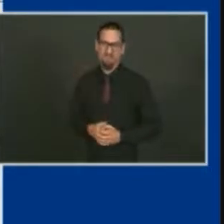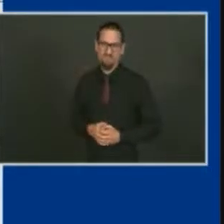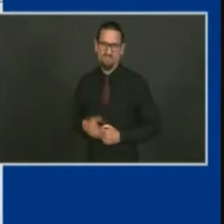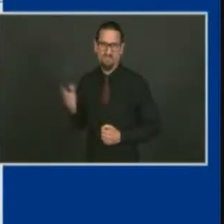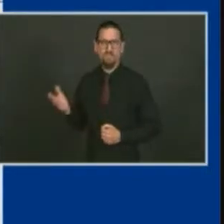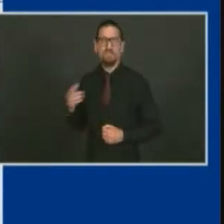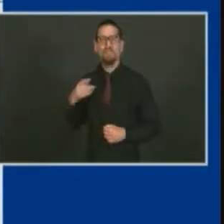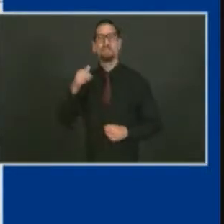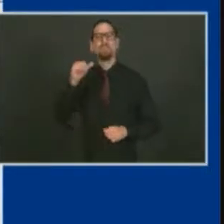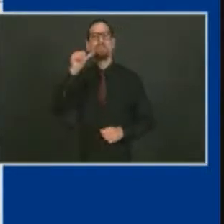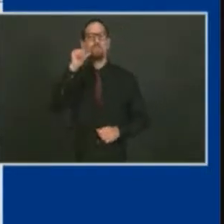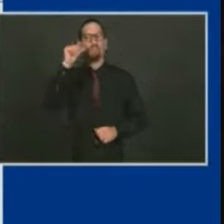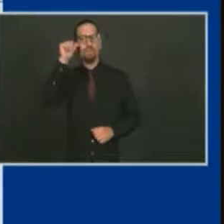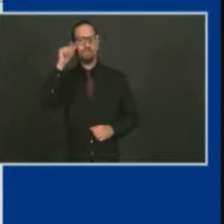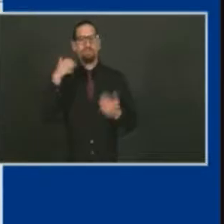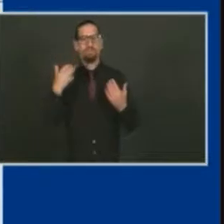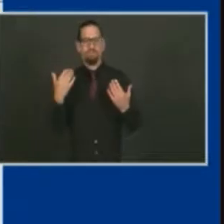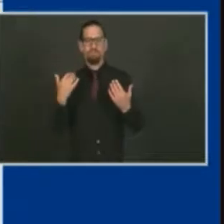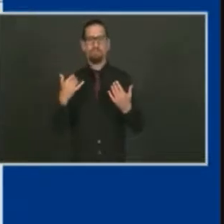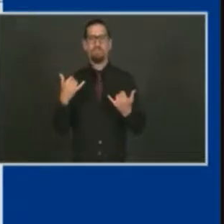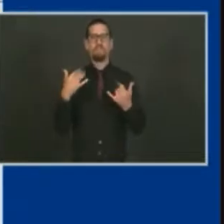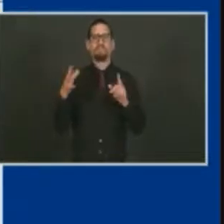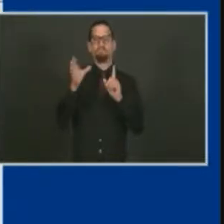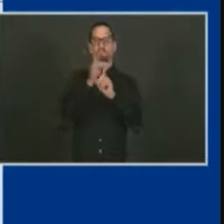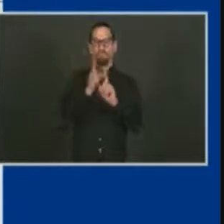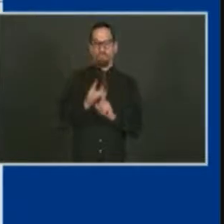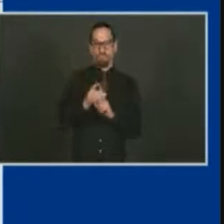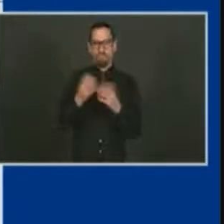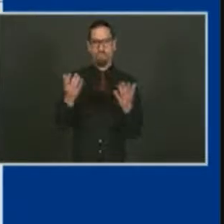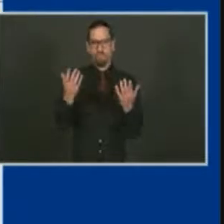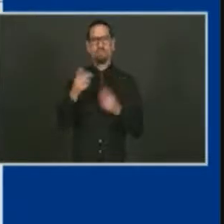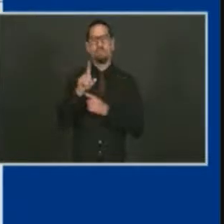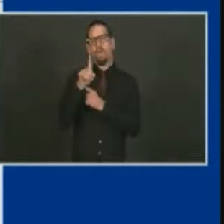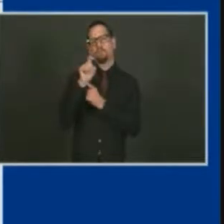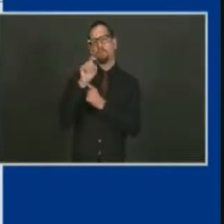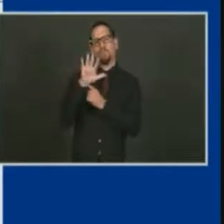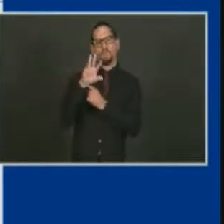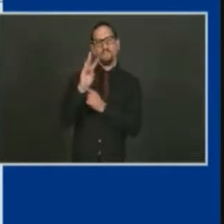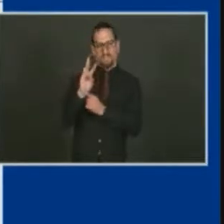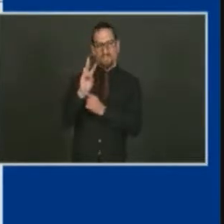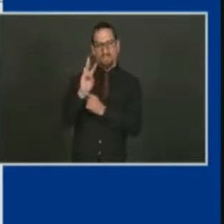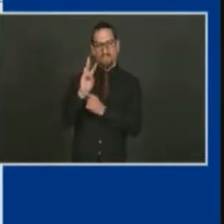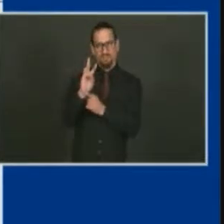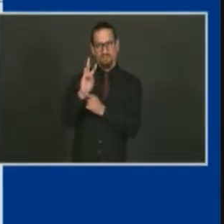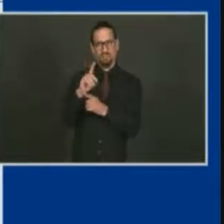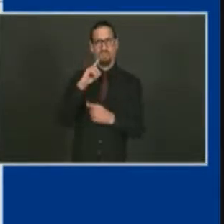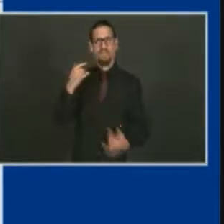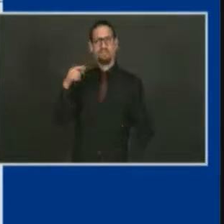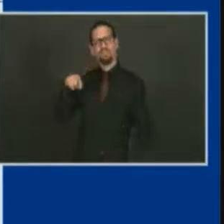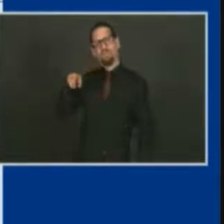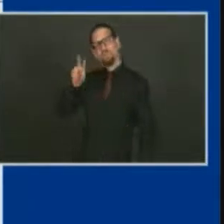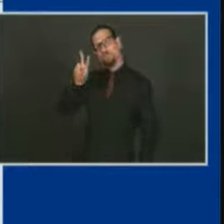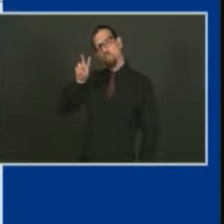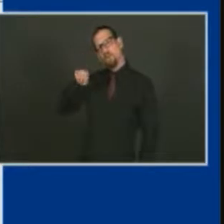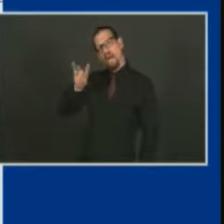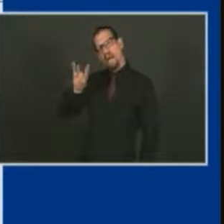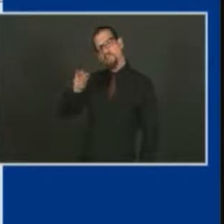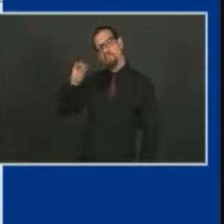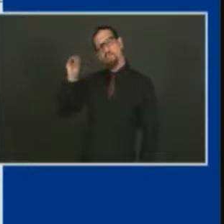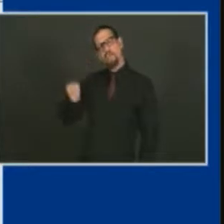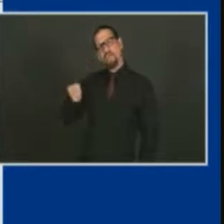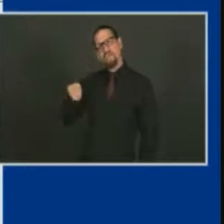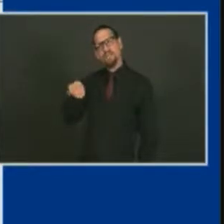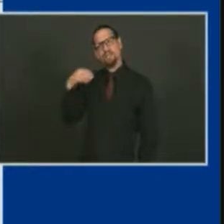cases for a test positive of 2.8%, almost up to 3%. By the way, you'll